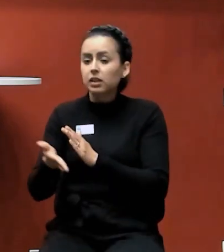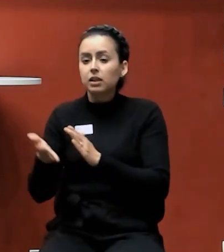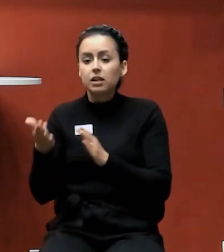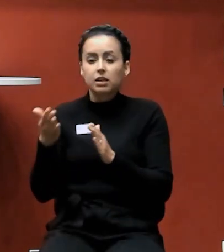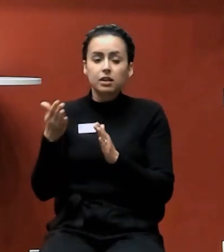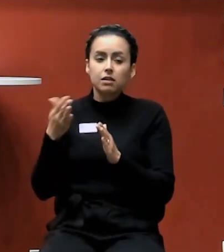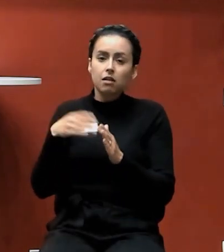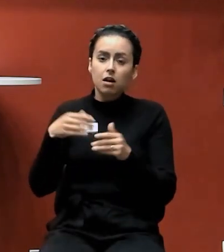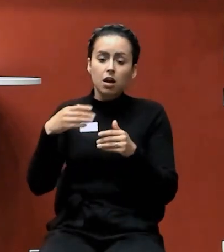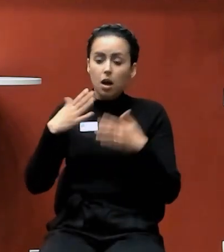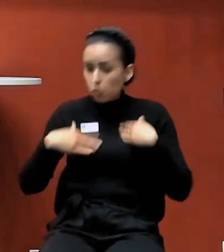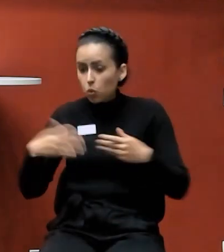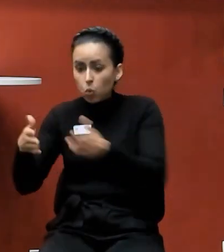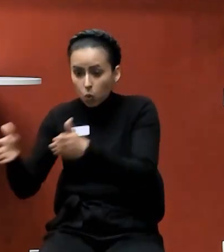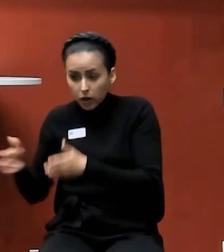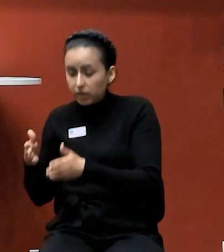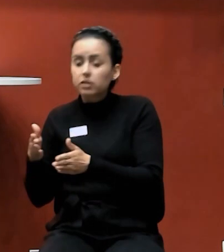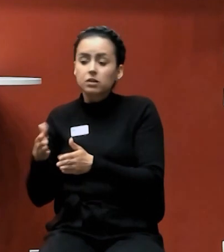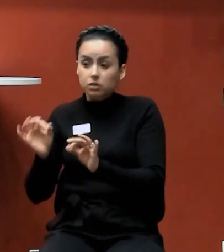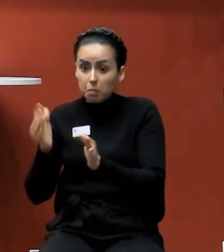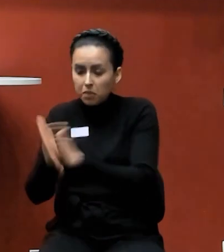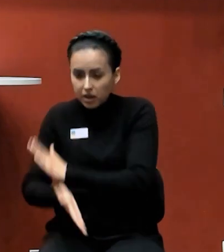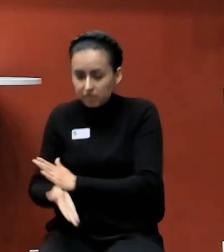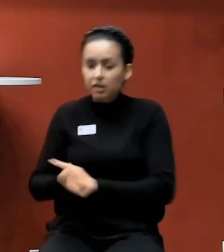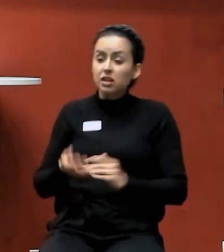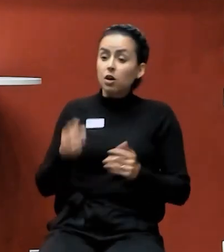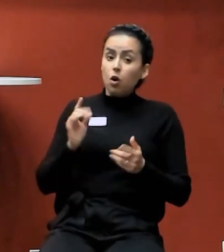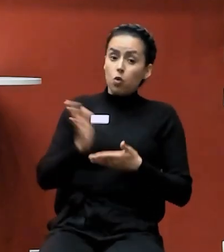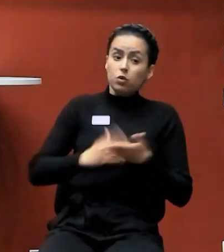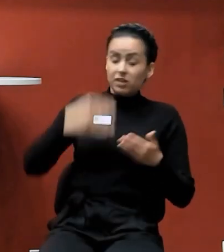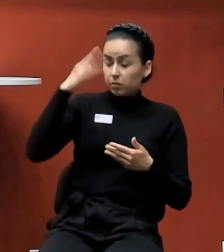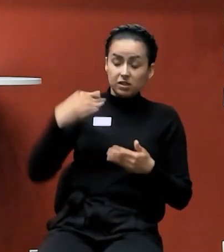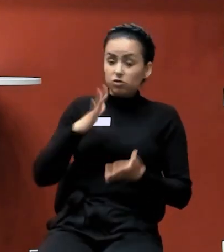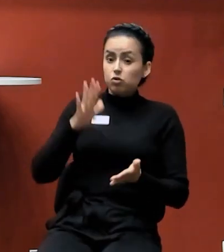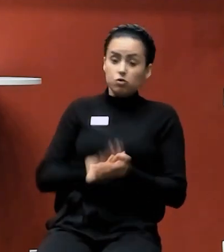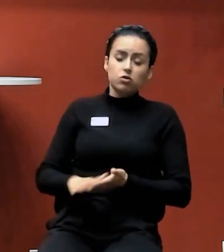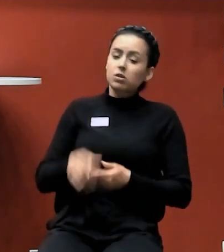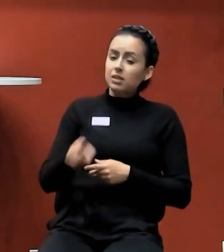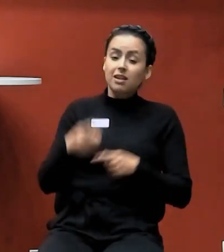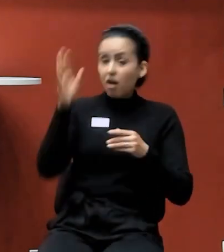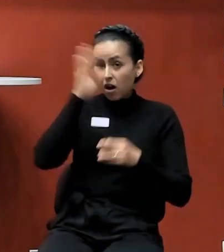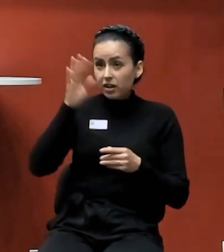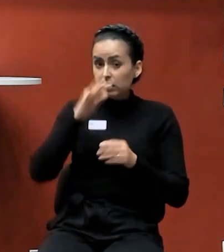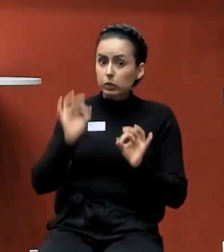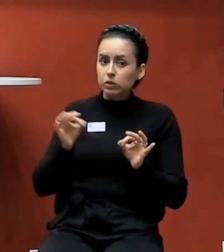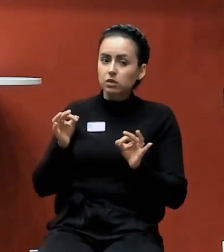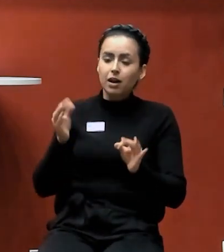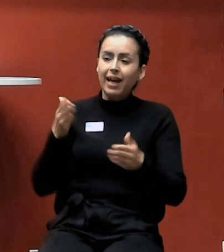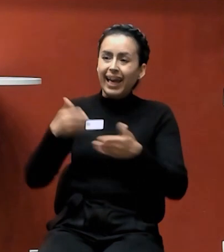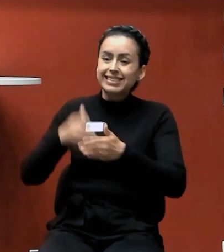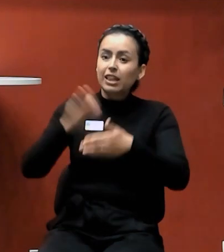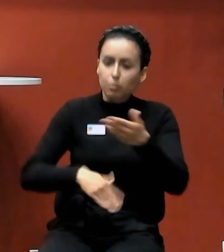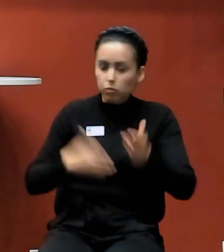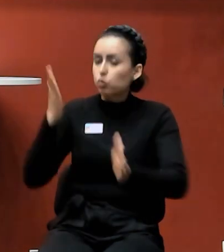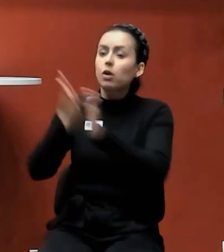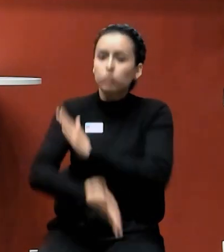some people never thought about it before inviting us. And then they have to. And so I'm like, okay, maybe it's tokenism and I